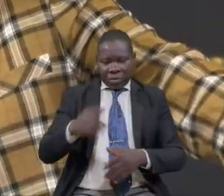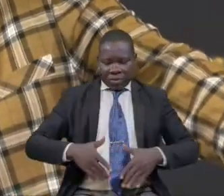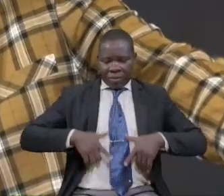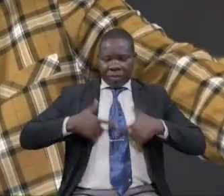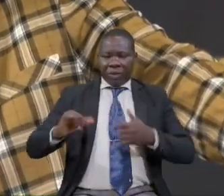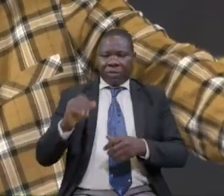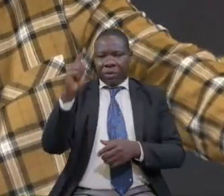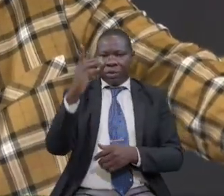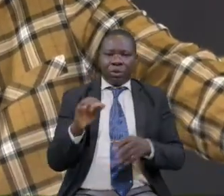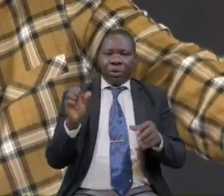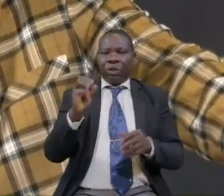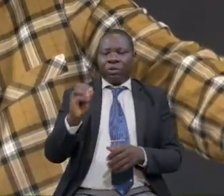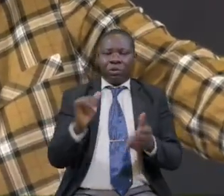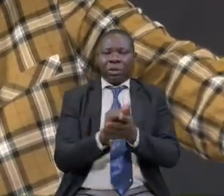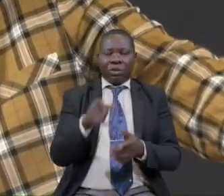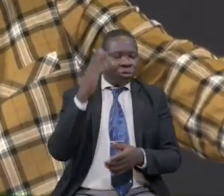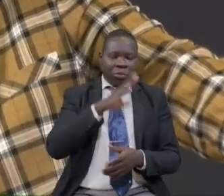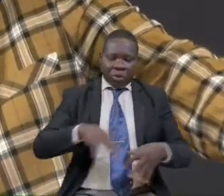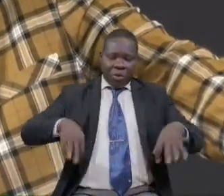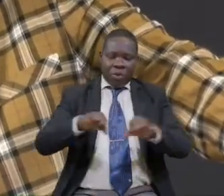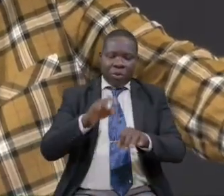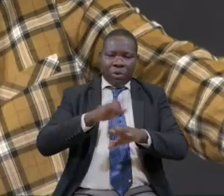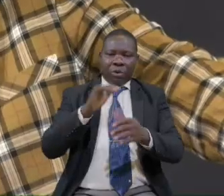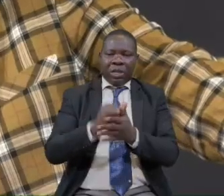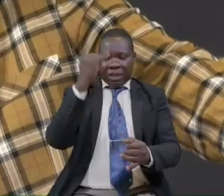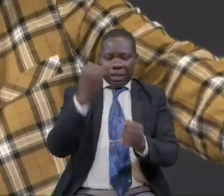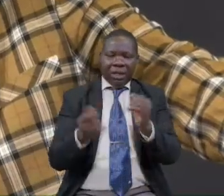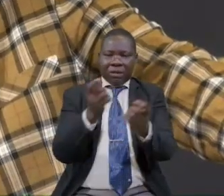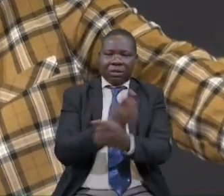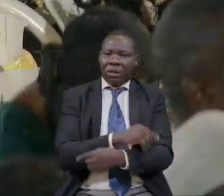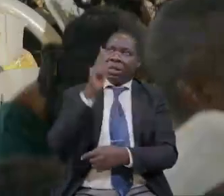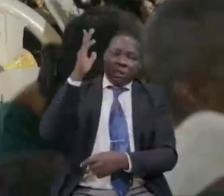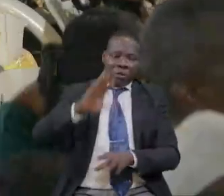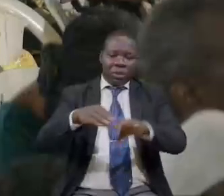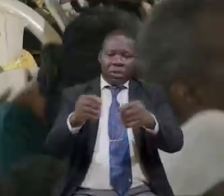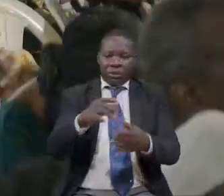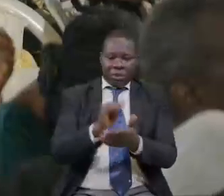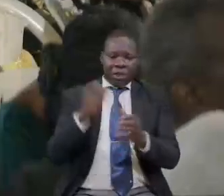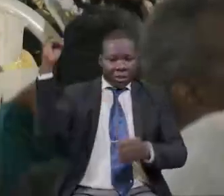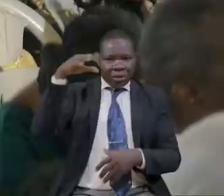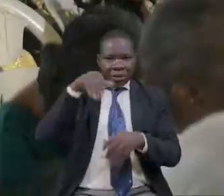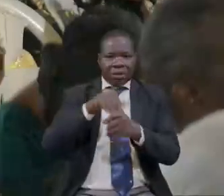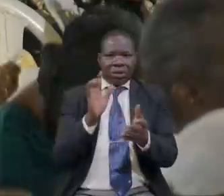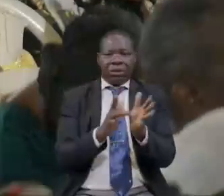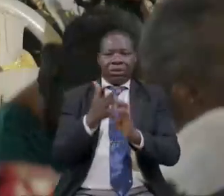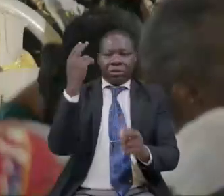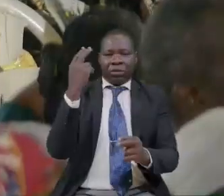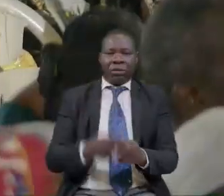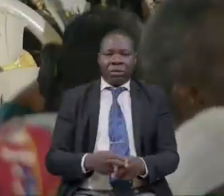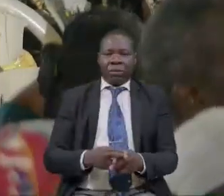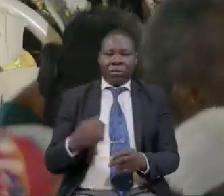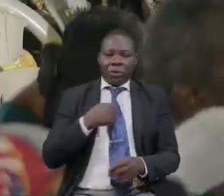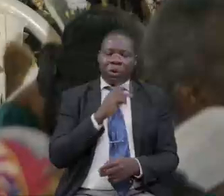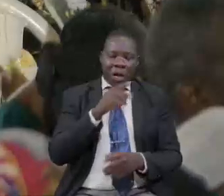you'll be worthy on that final day, he'll give you that grace in Jesus' name. We're looking at Revelation